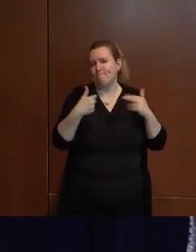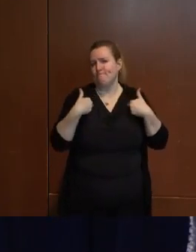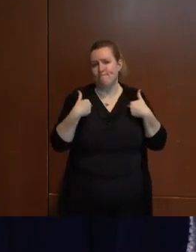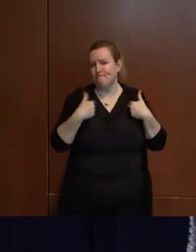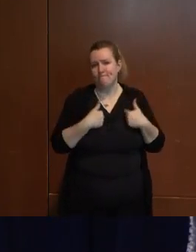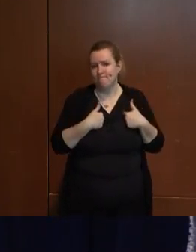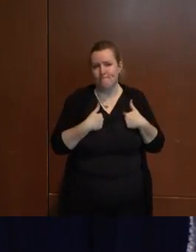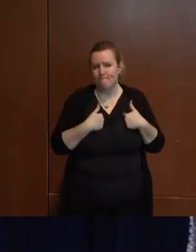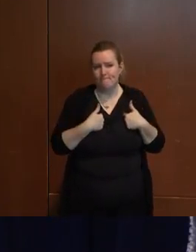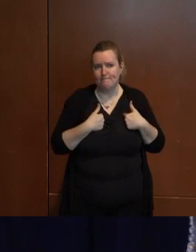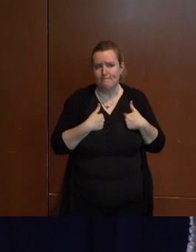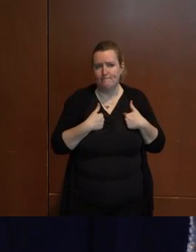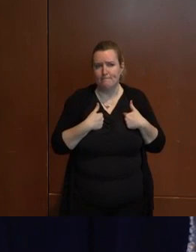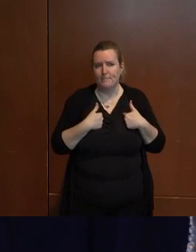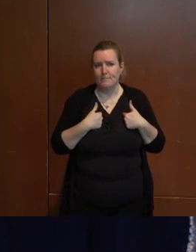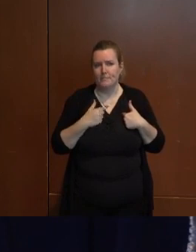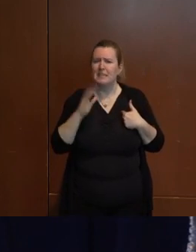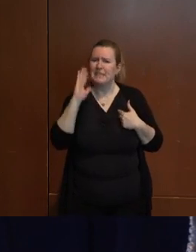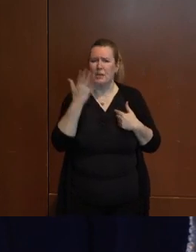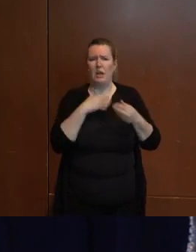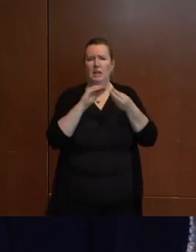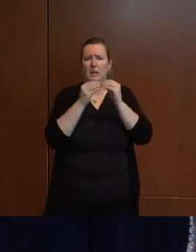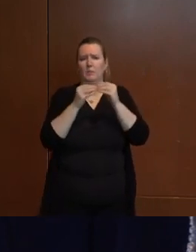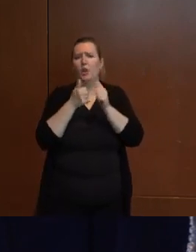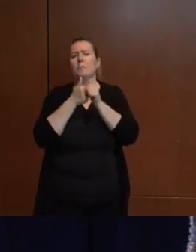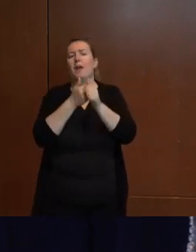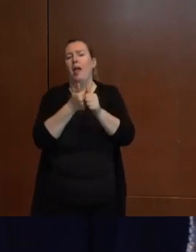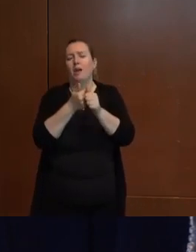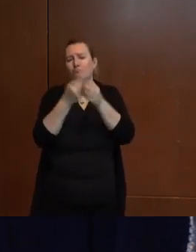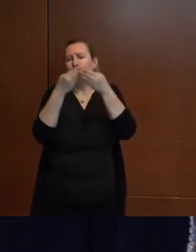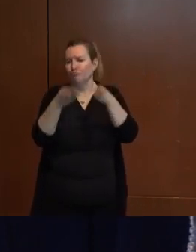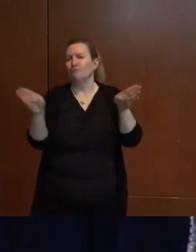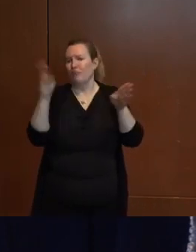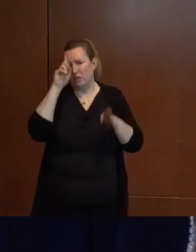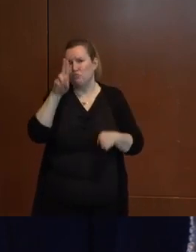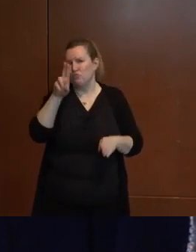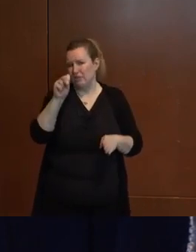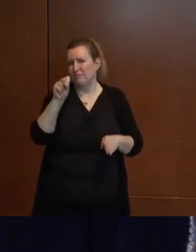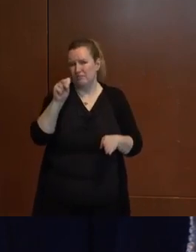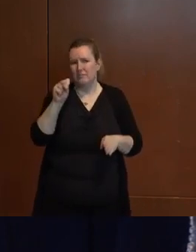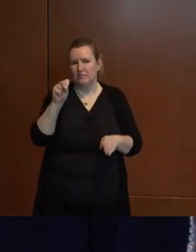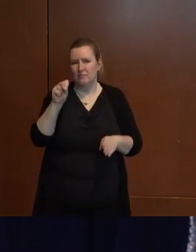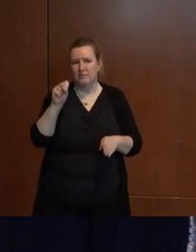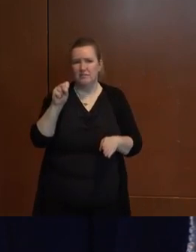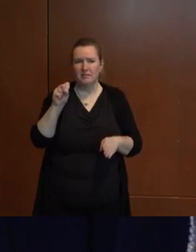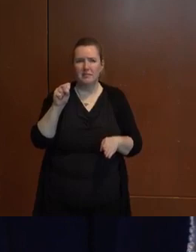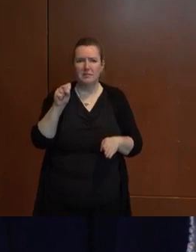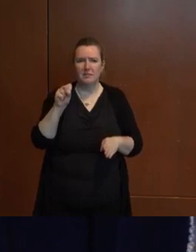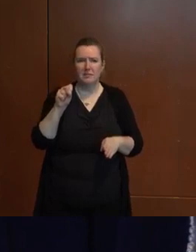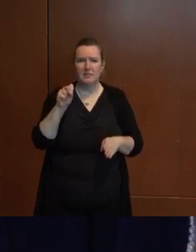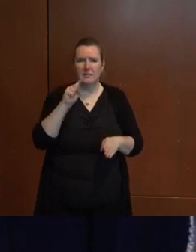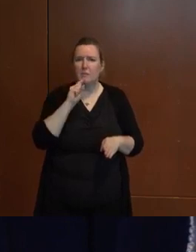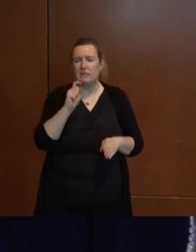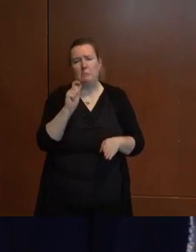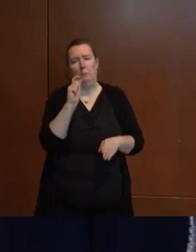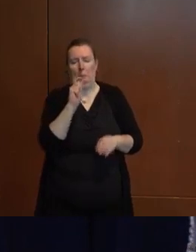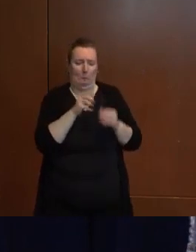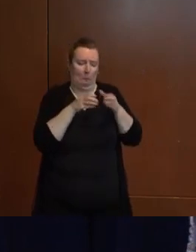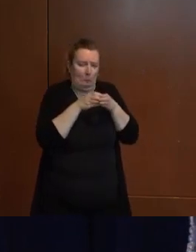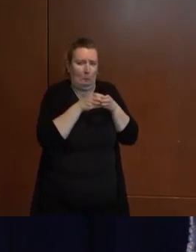of the United States. It's a slightly younger population than was seen internationally,